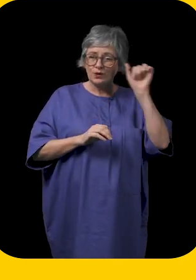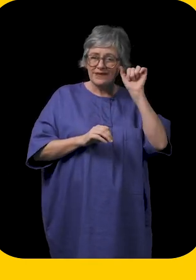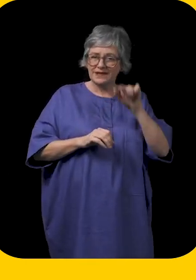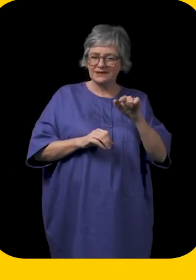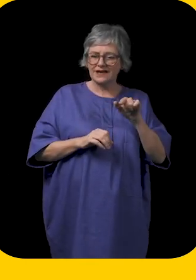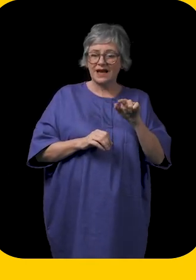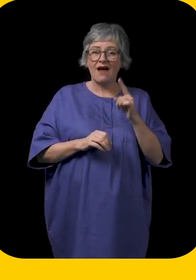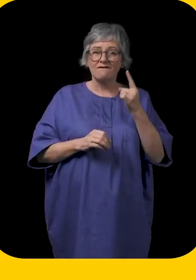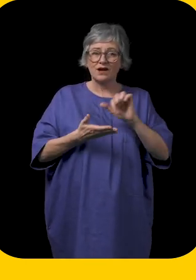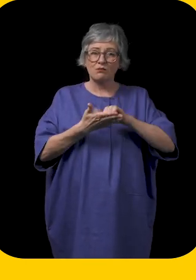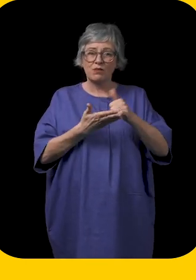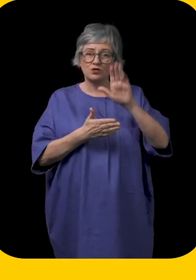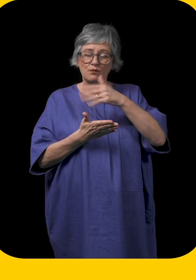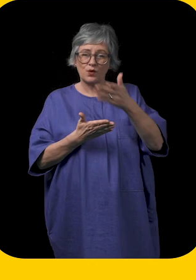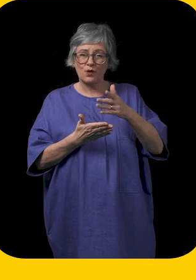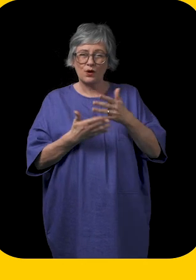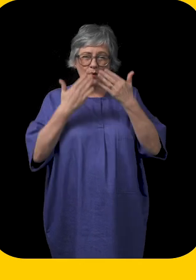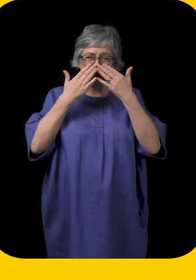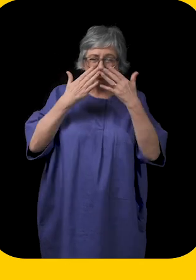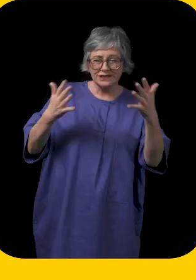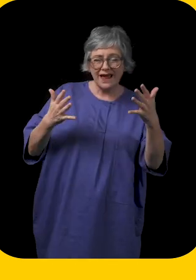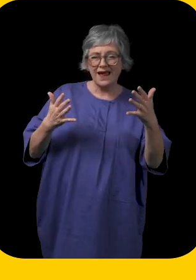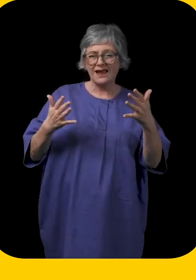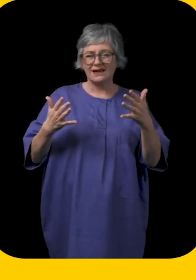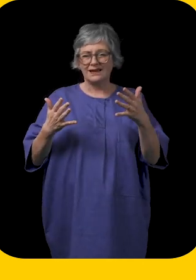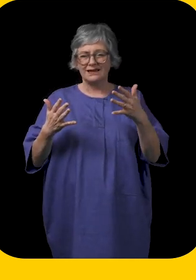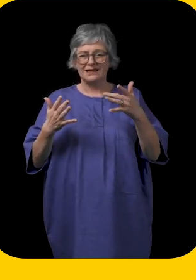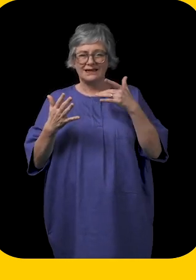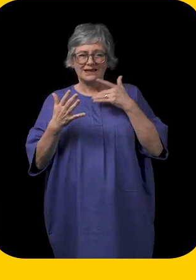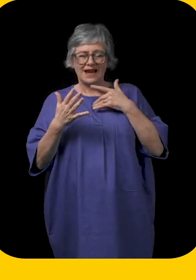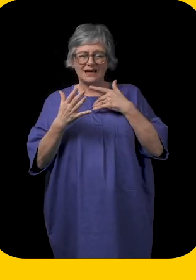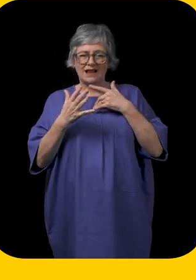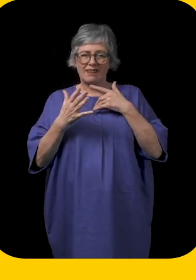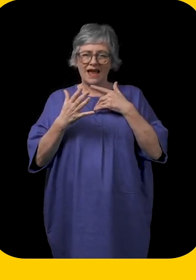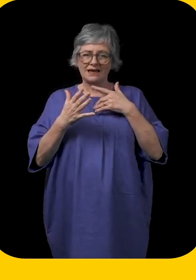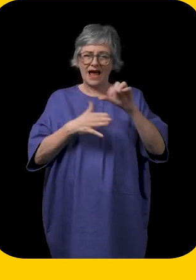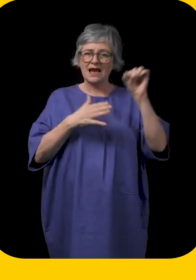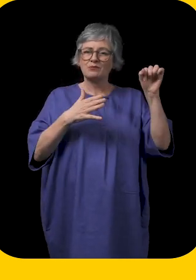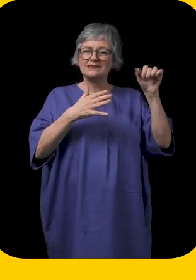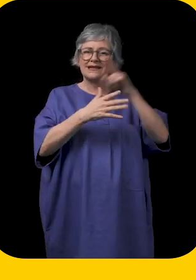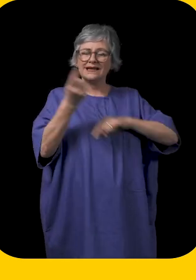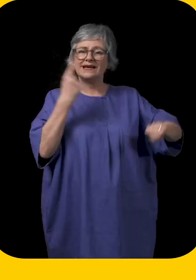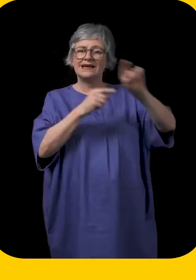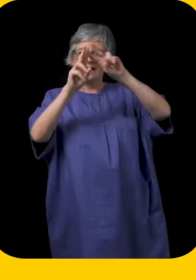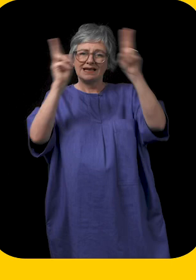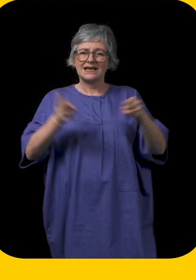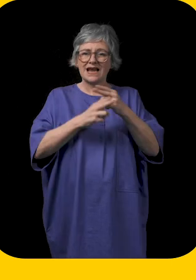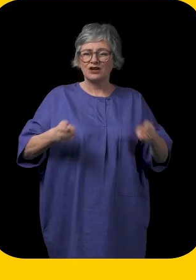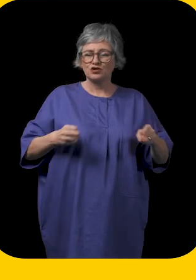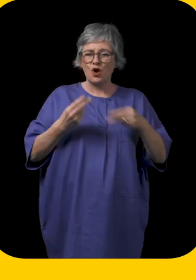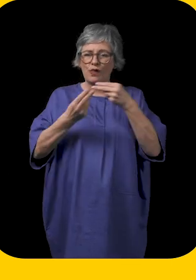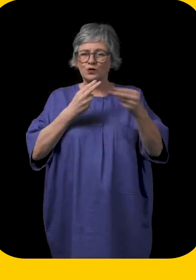poem, I don't think anybody knows this, so this is like a Book Week Scotland exclusive. My first published poem was when I was like 10 years old in like an